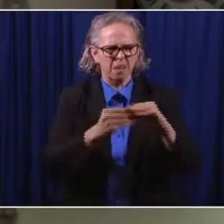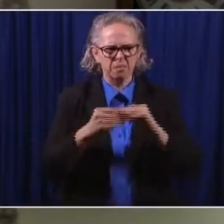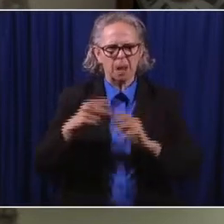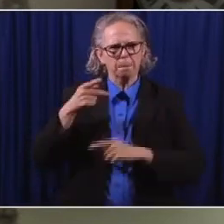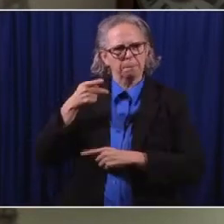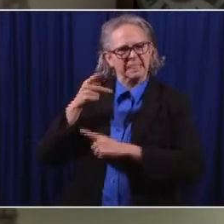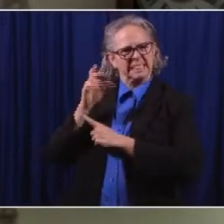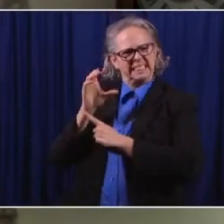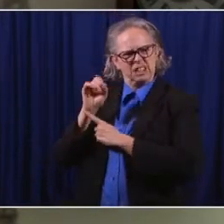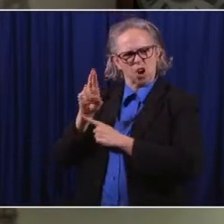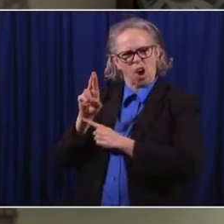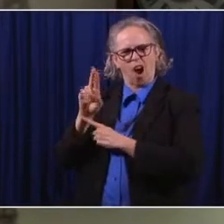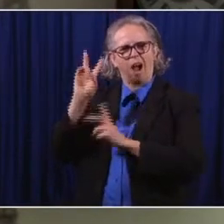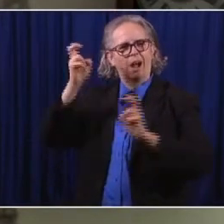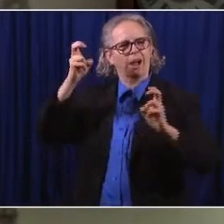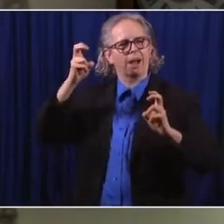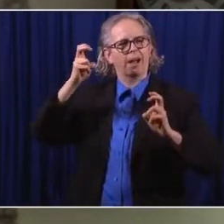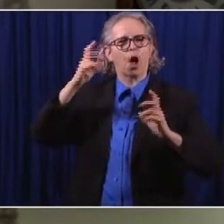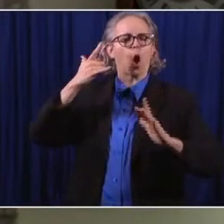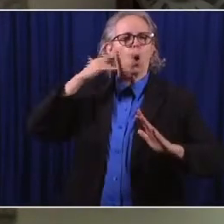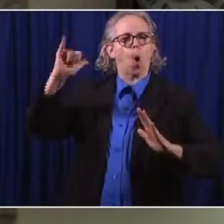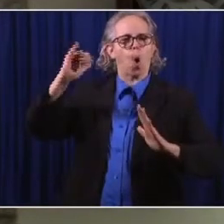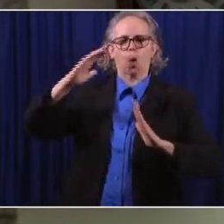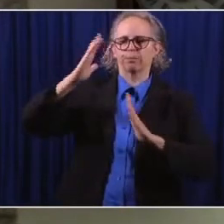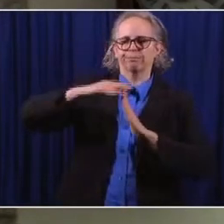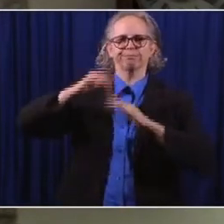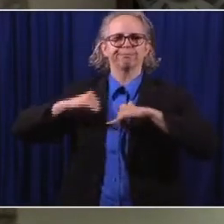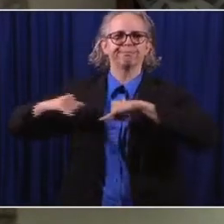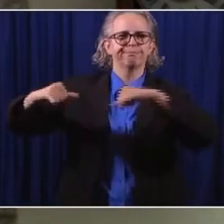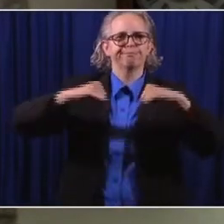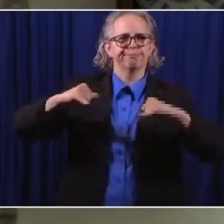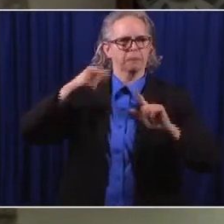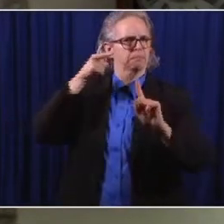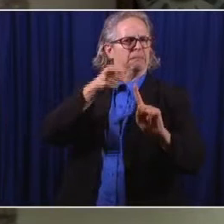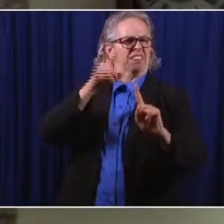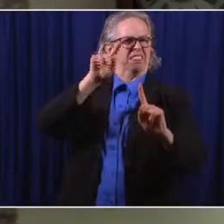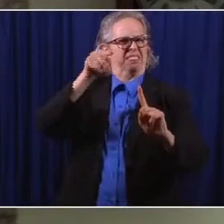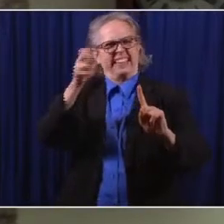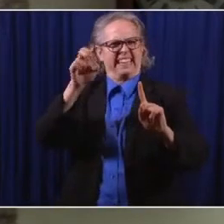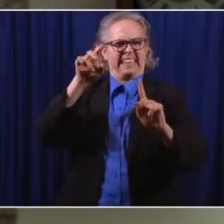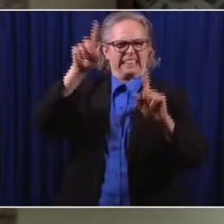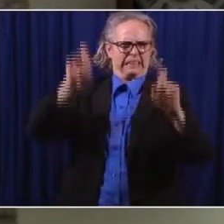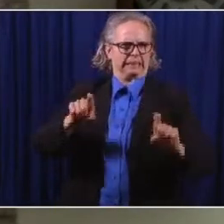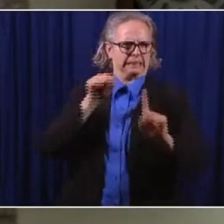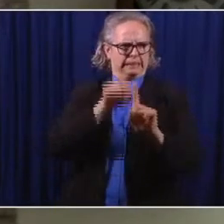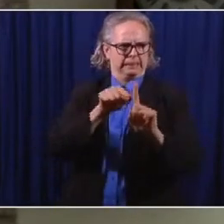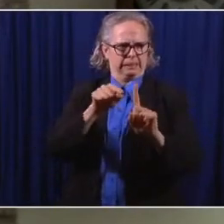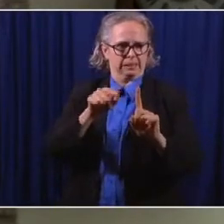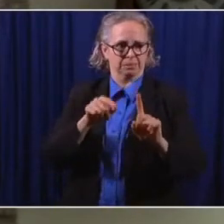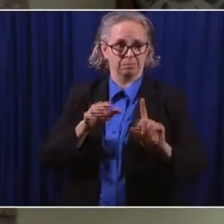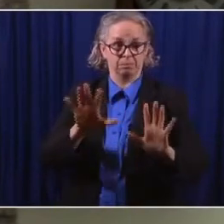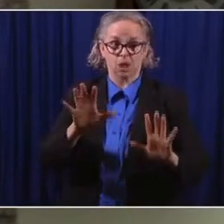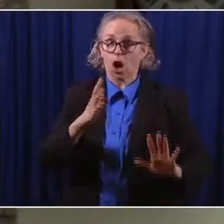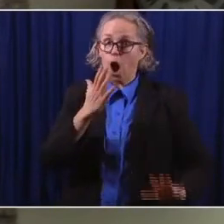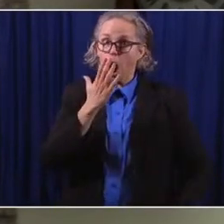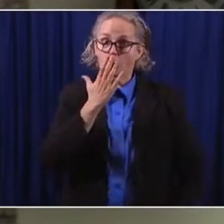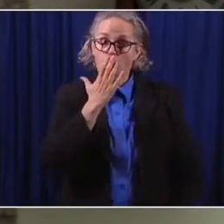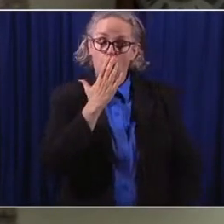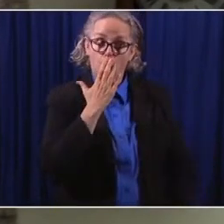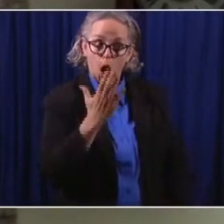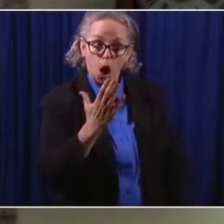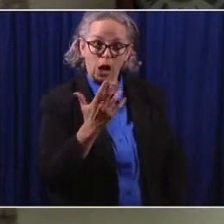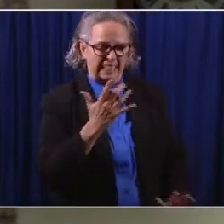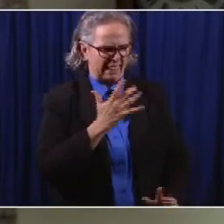standard. But it's so good that sometimes it is picking up a small